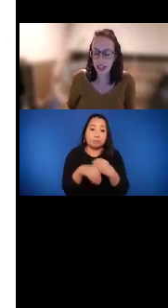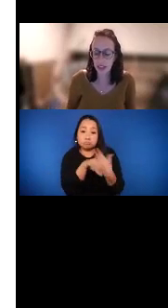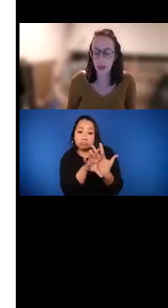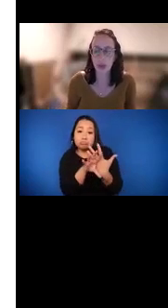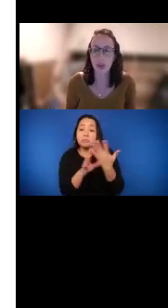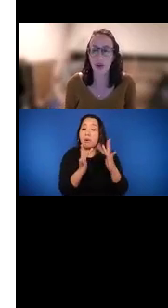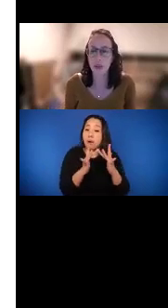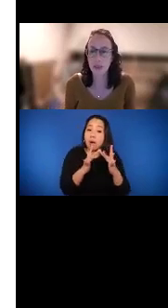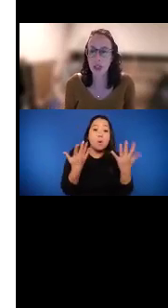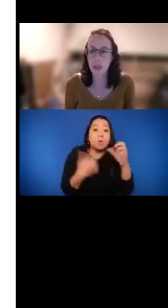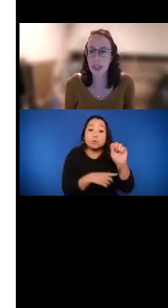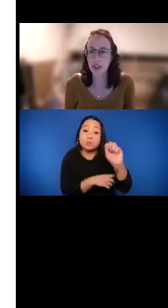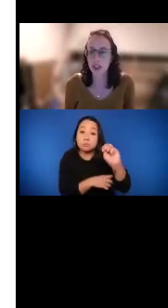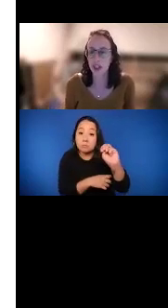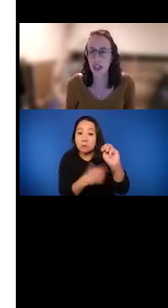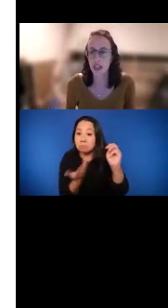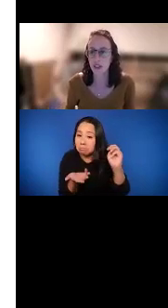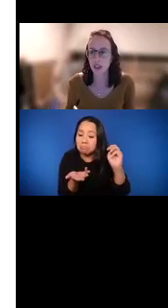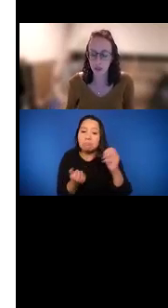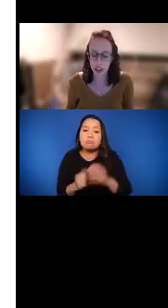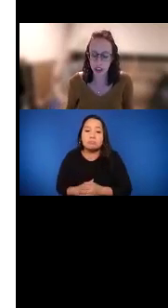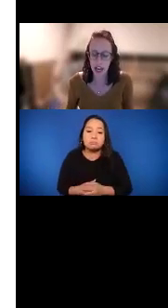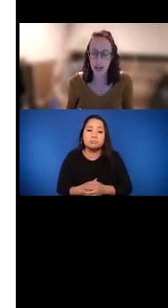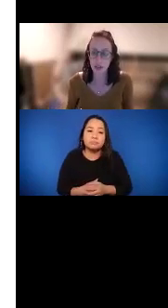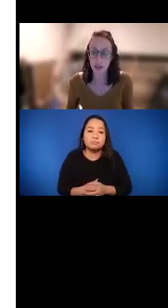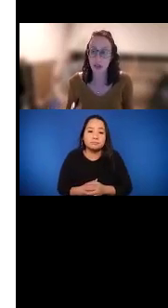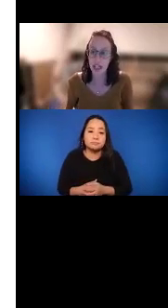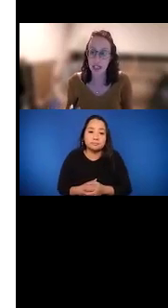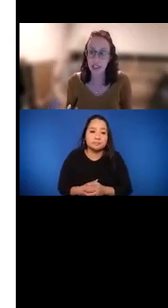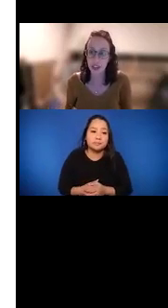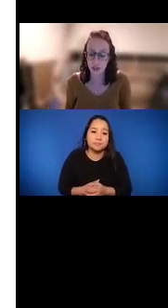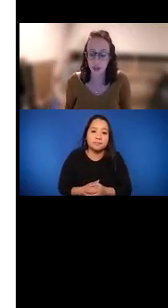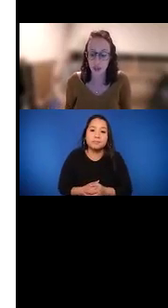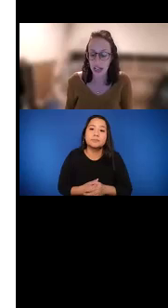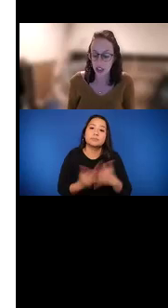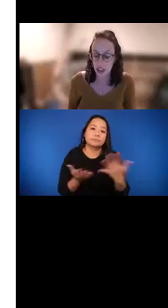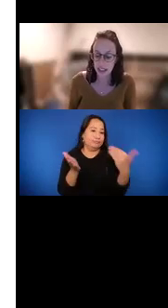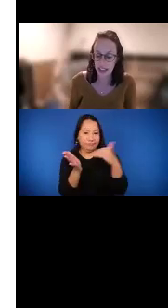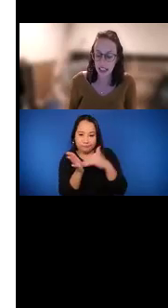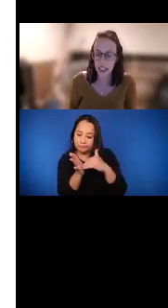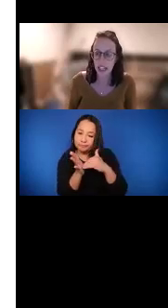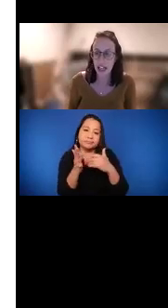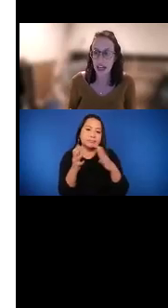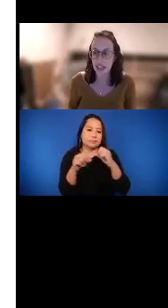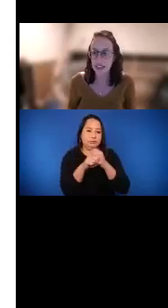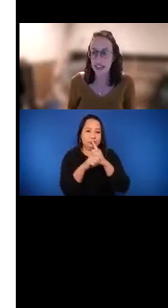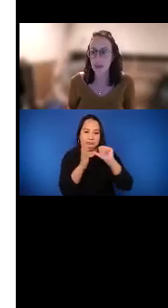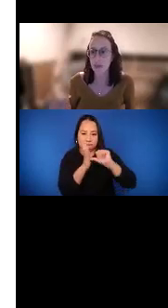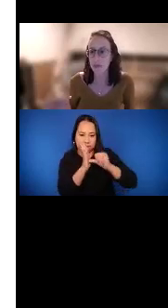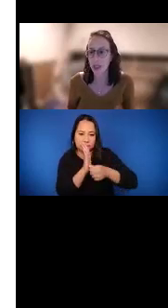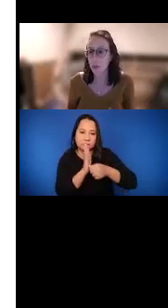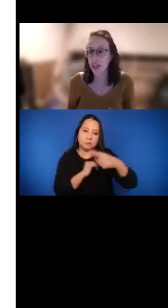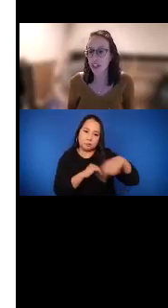So again, we always want to make sure that you're reaching out directly to the agency